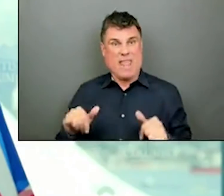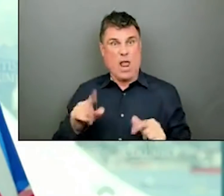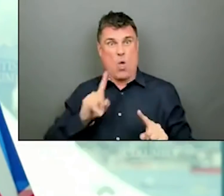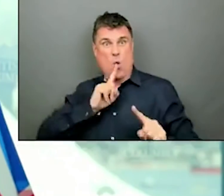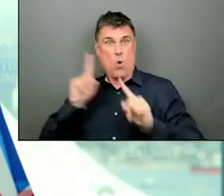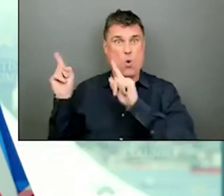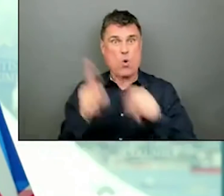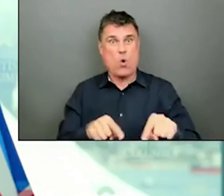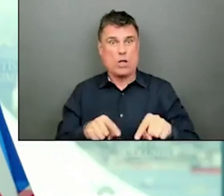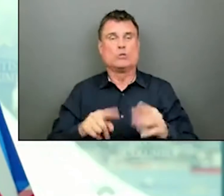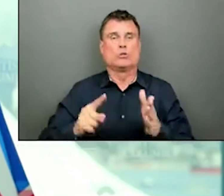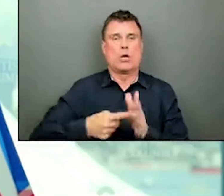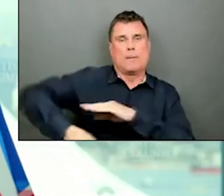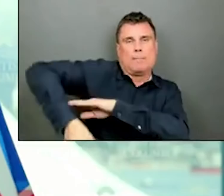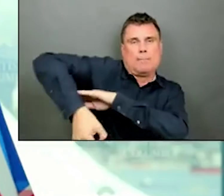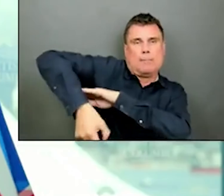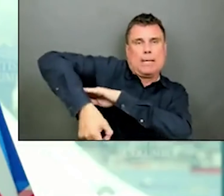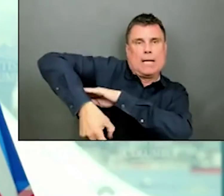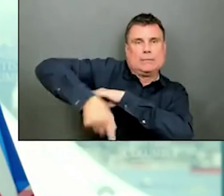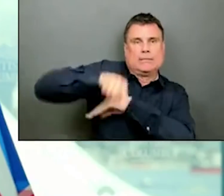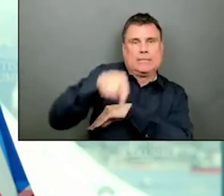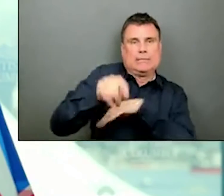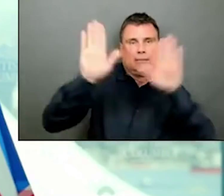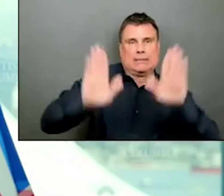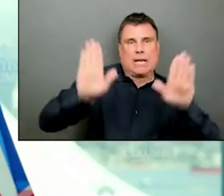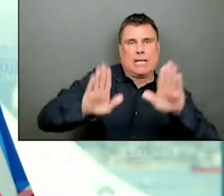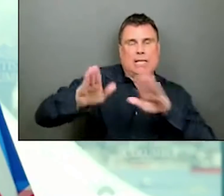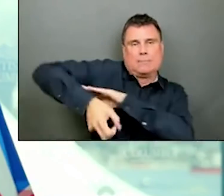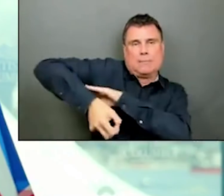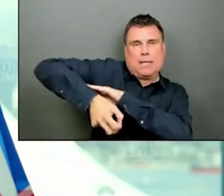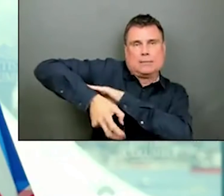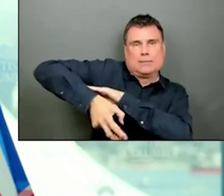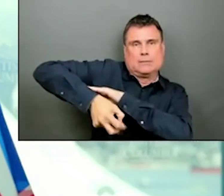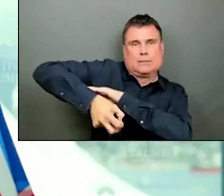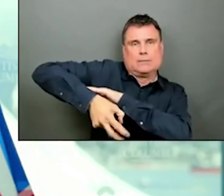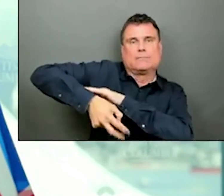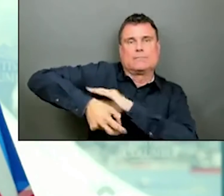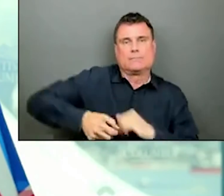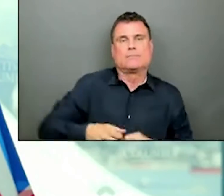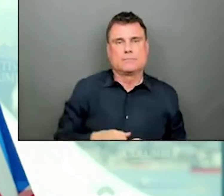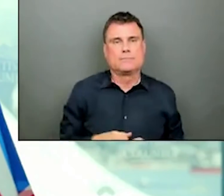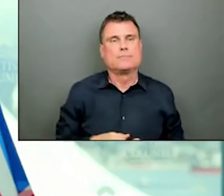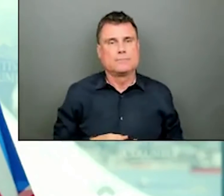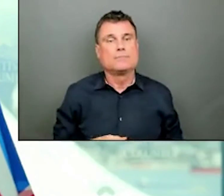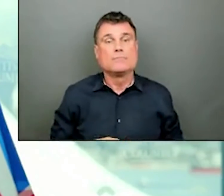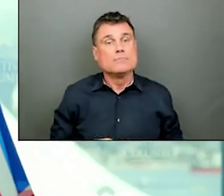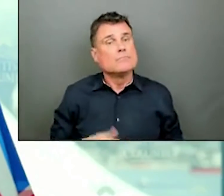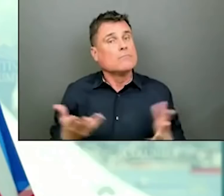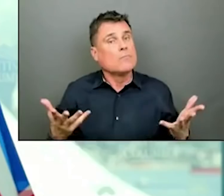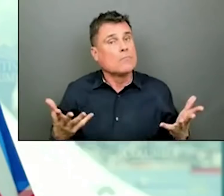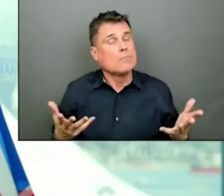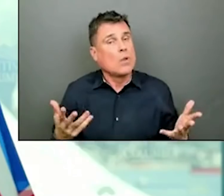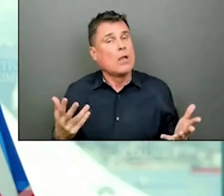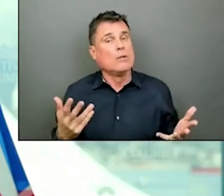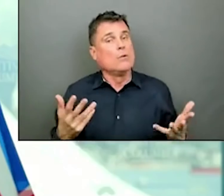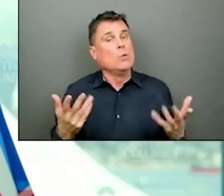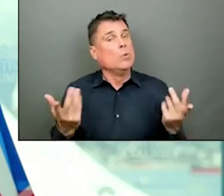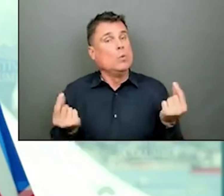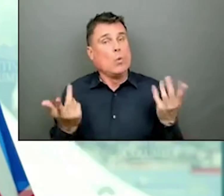at midnight. And those orders, and allowing us to use the incredible teams and workers